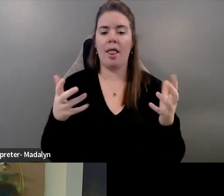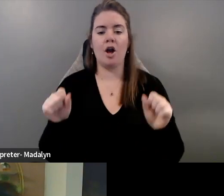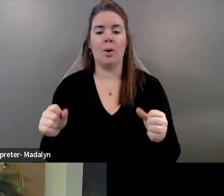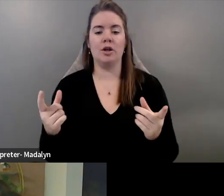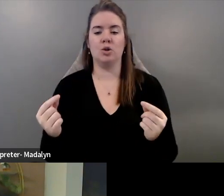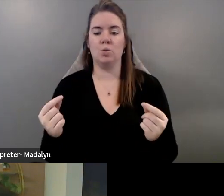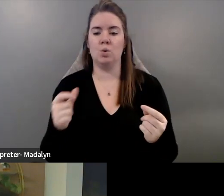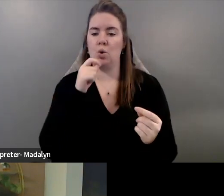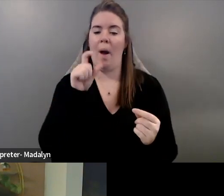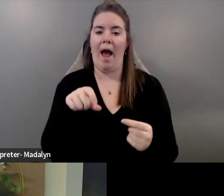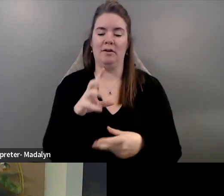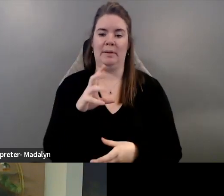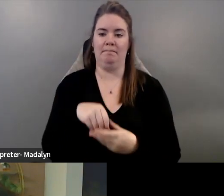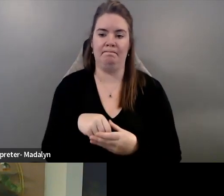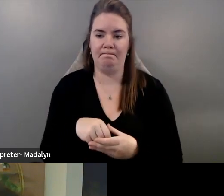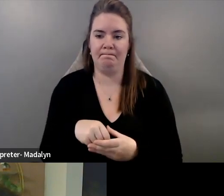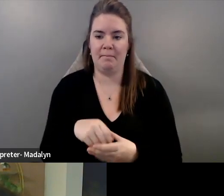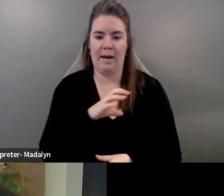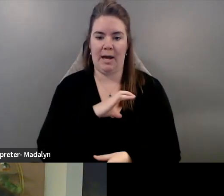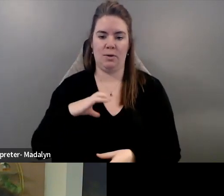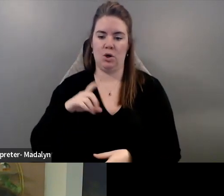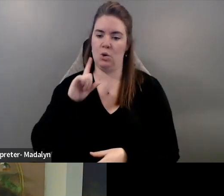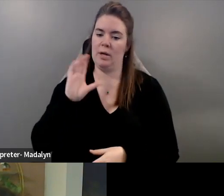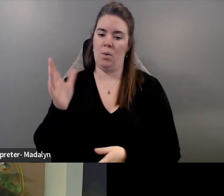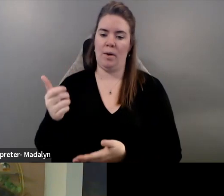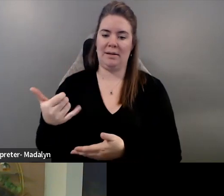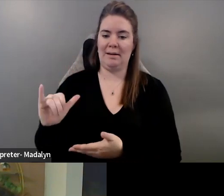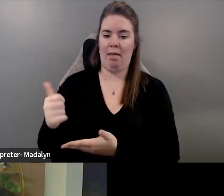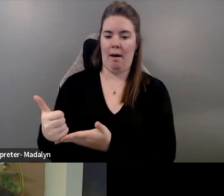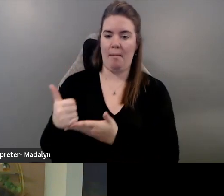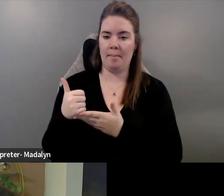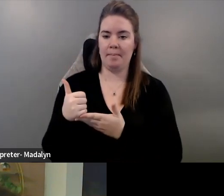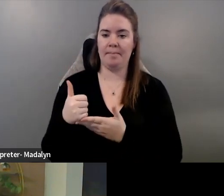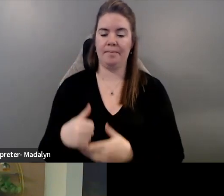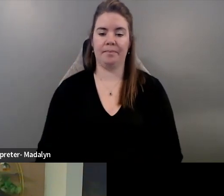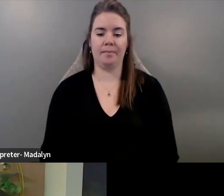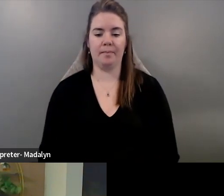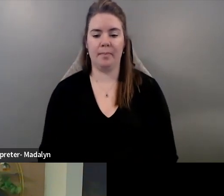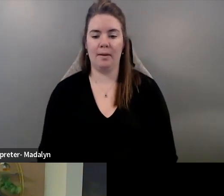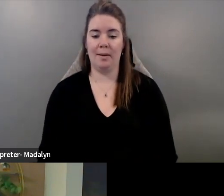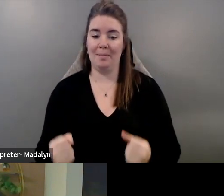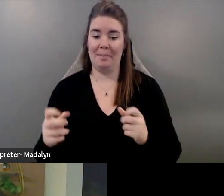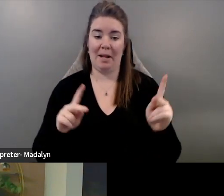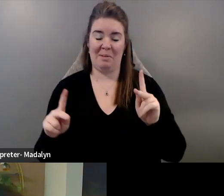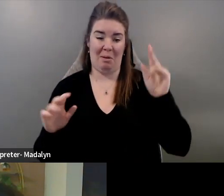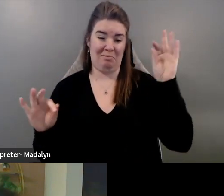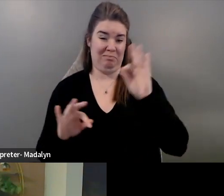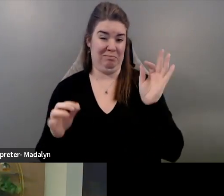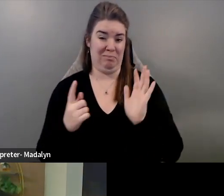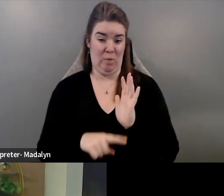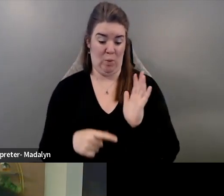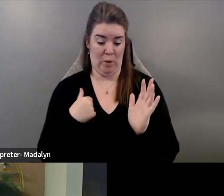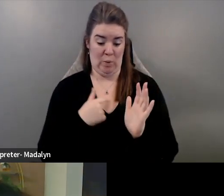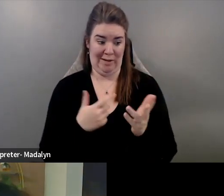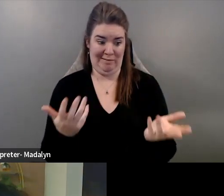being on the council that'll help us out a lot. But like I said, a lot of folks don't know what the heck we are in the first place. So